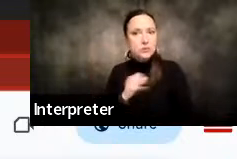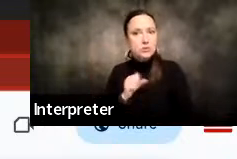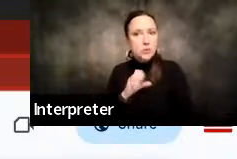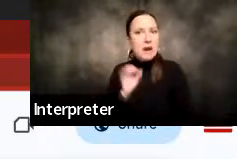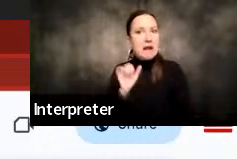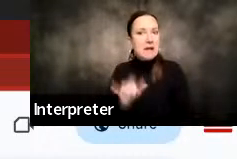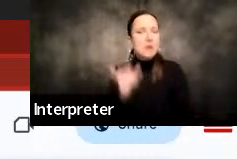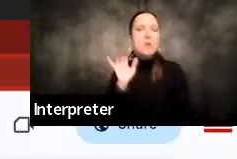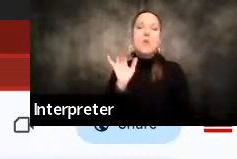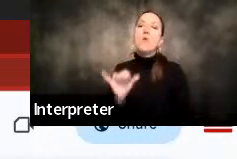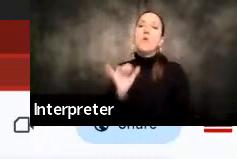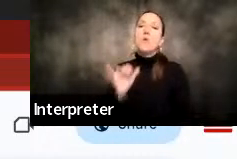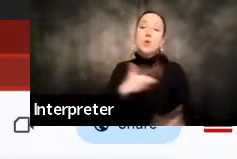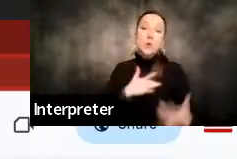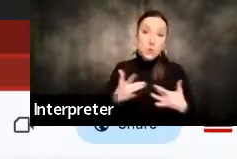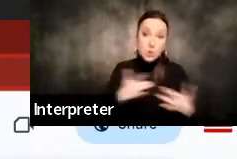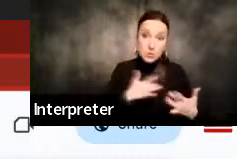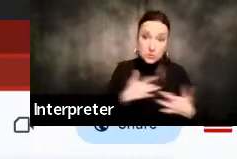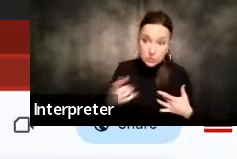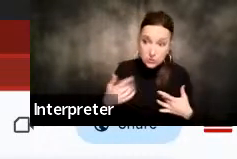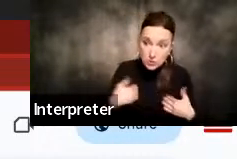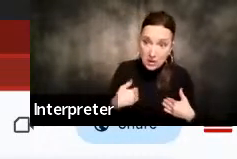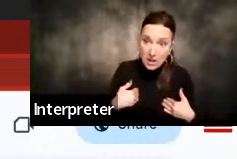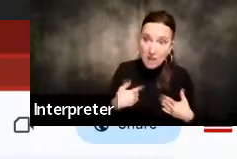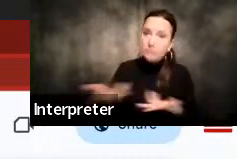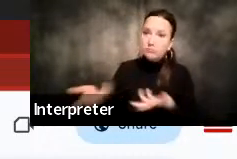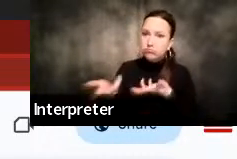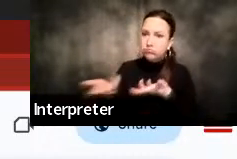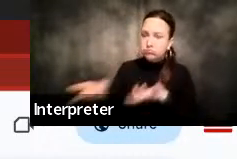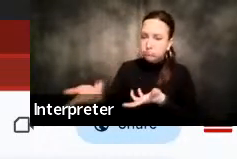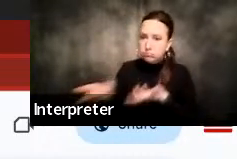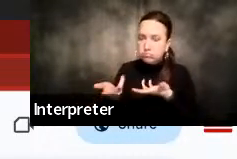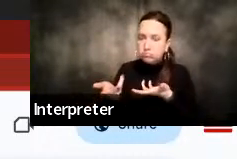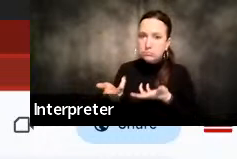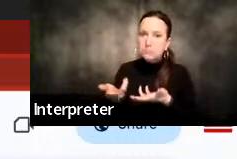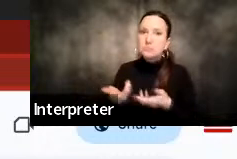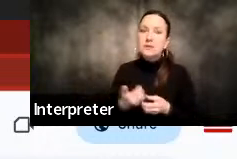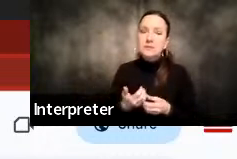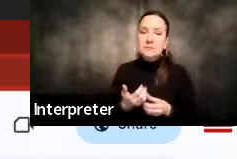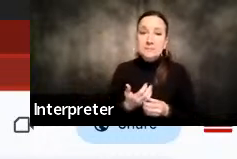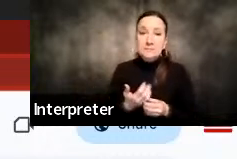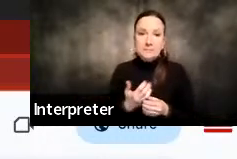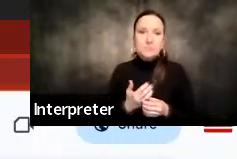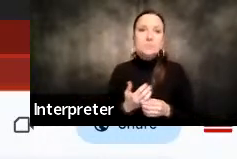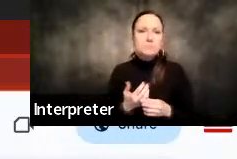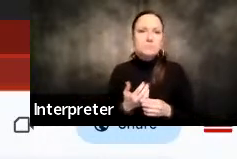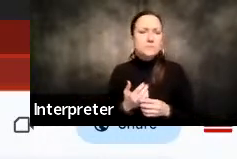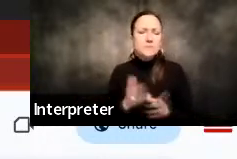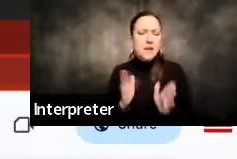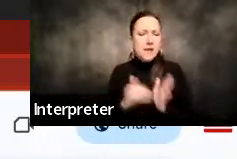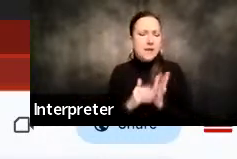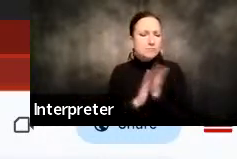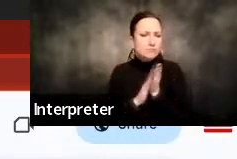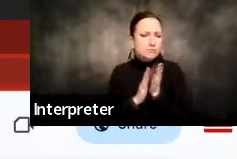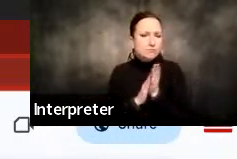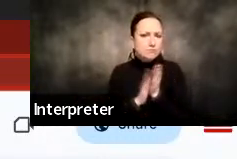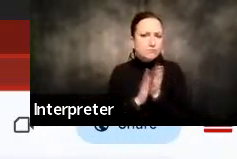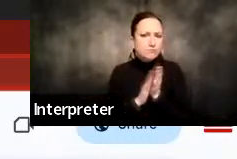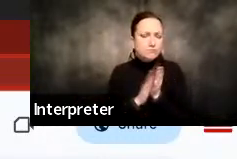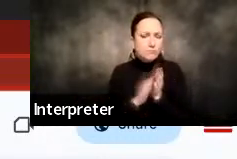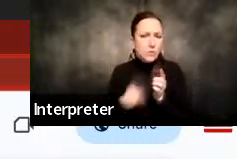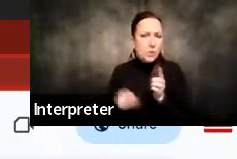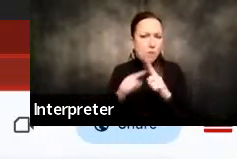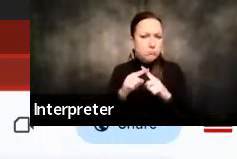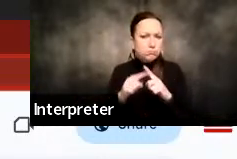any concerns that my constituents have. So I want to, again, applaud you all for being